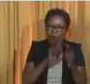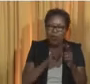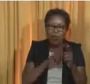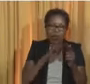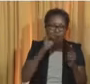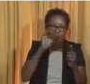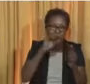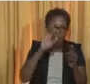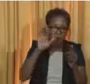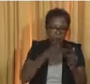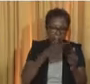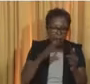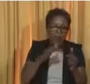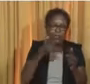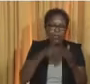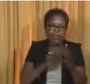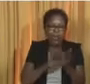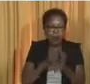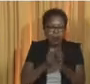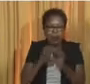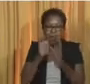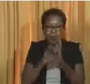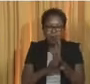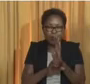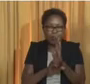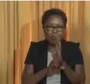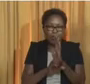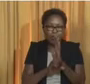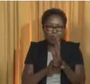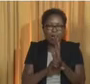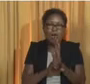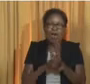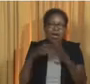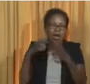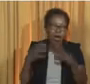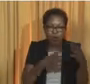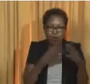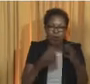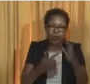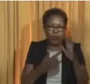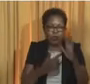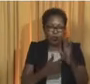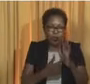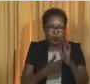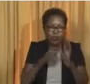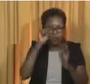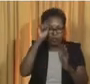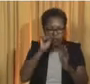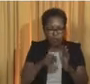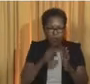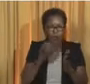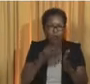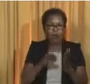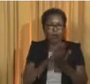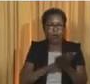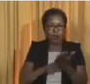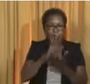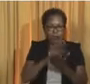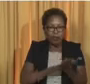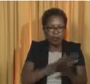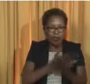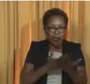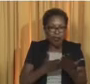in amending the Constitution, arguably justifies the judge-made basic structure as developed and practiced